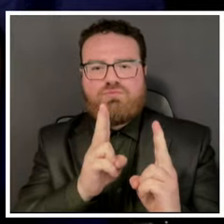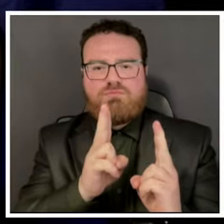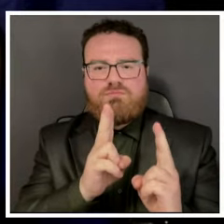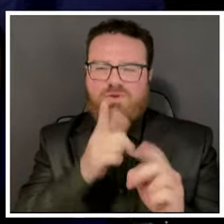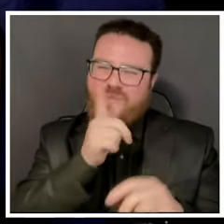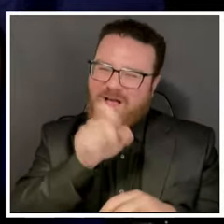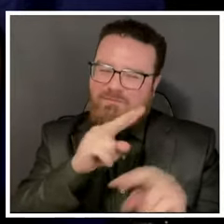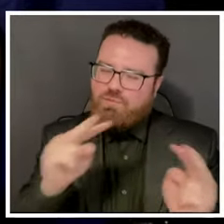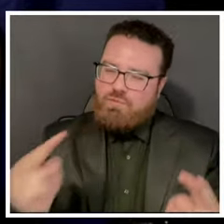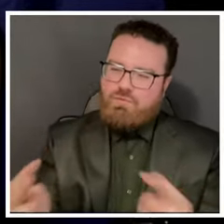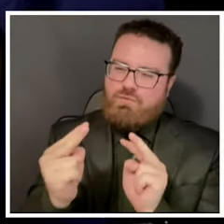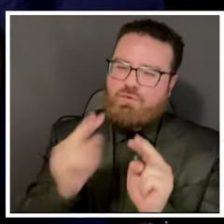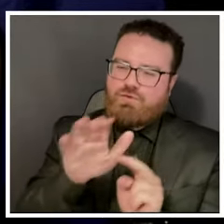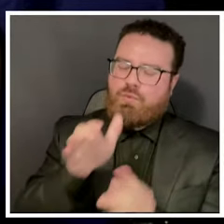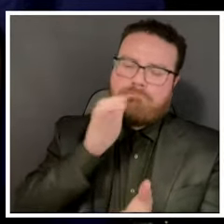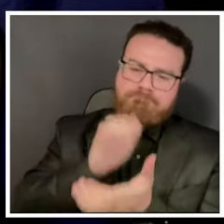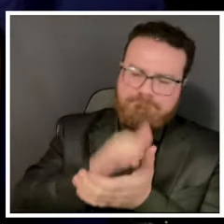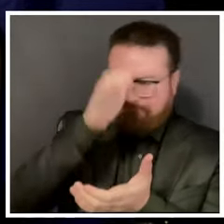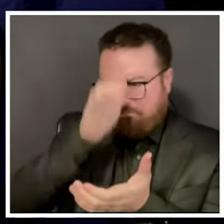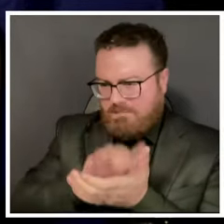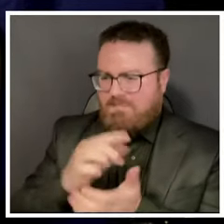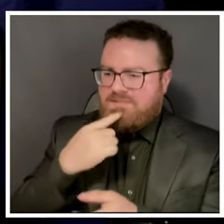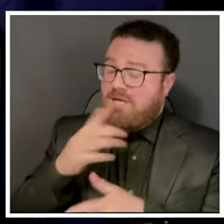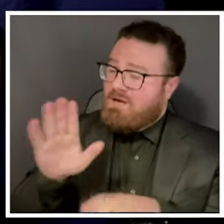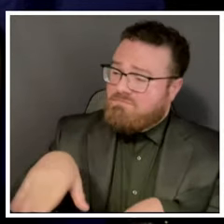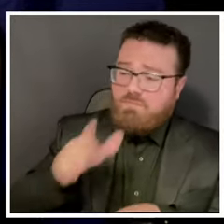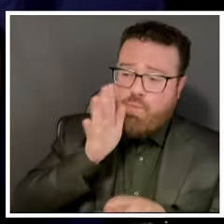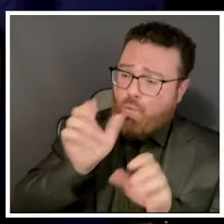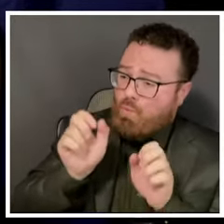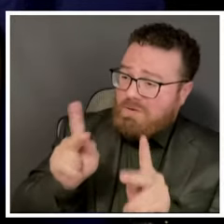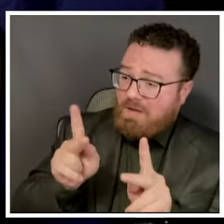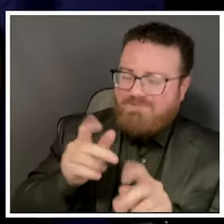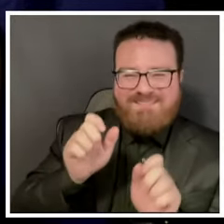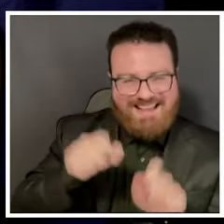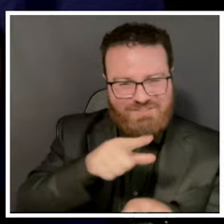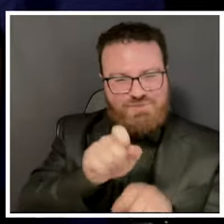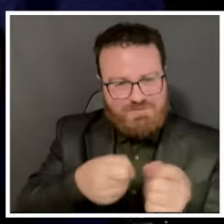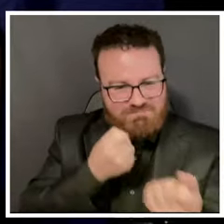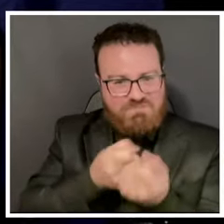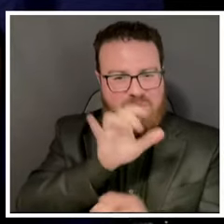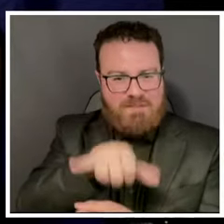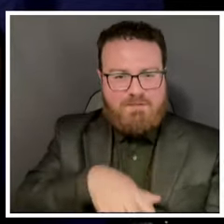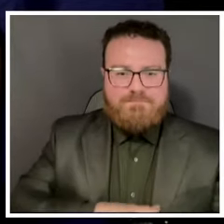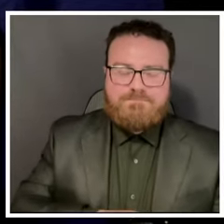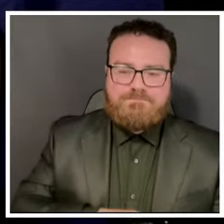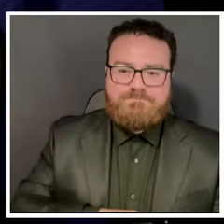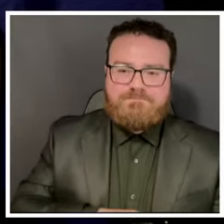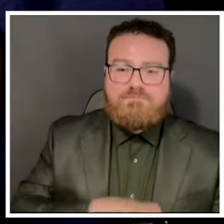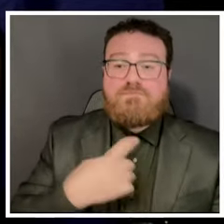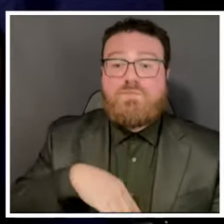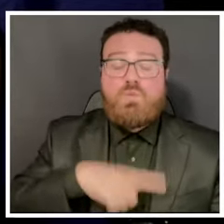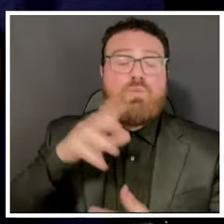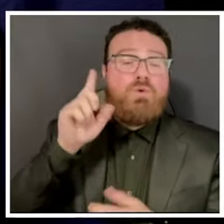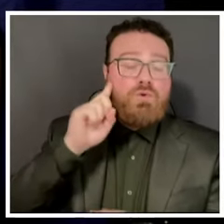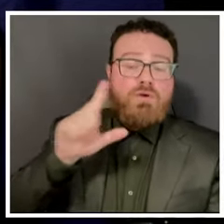You know, people like Donald Trump learned very different lessons. He learned the best way to get rich...